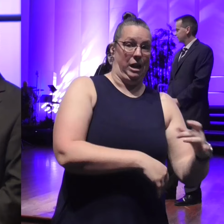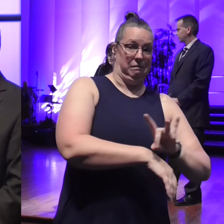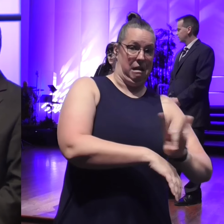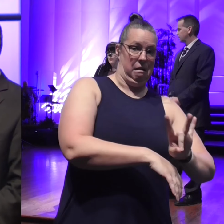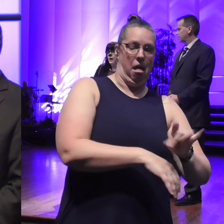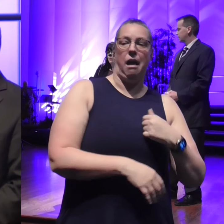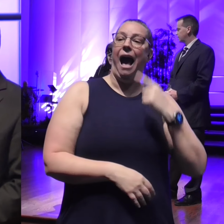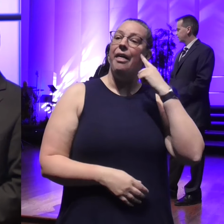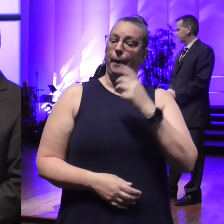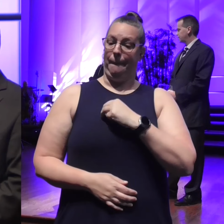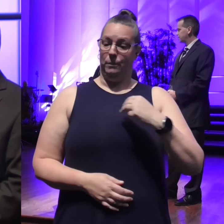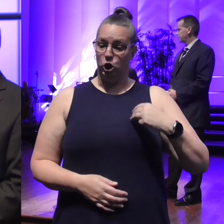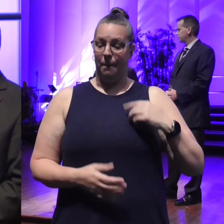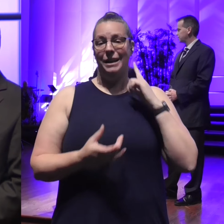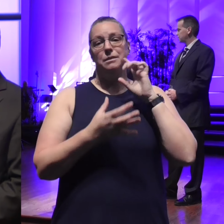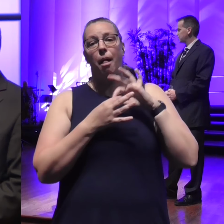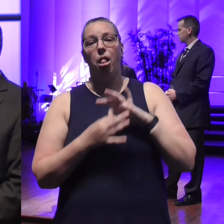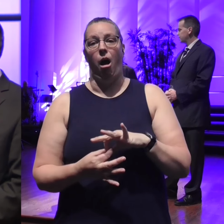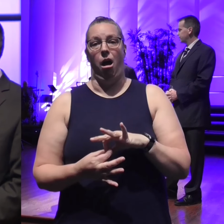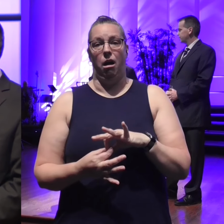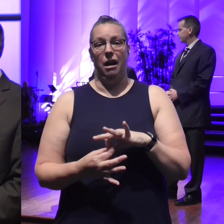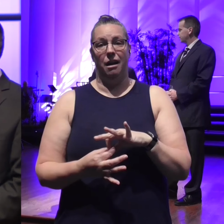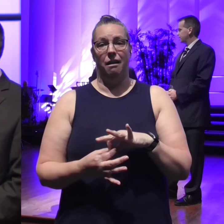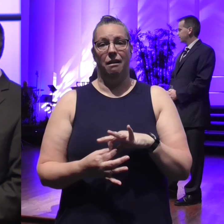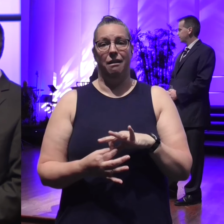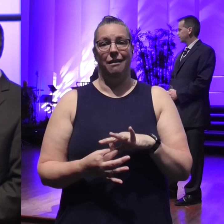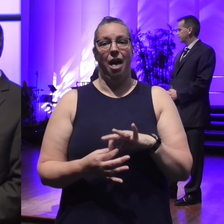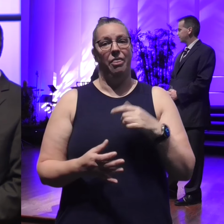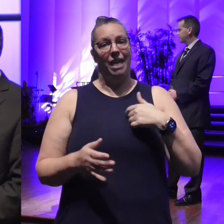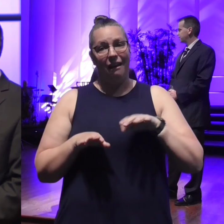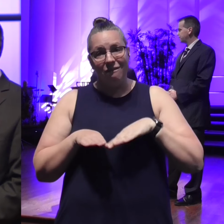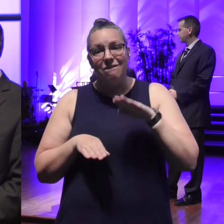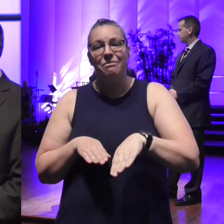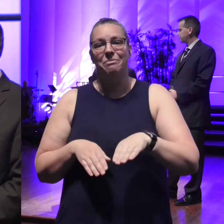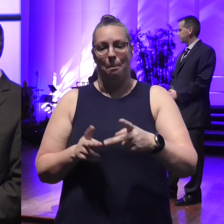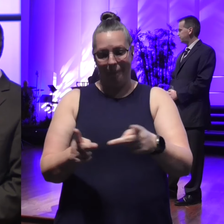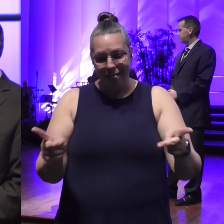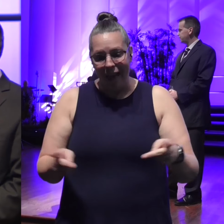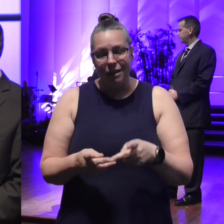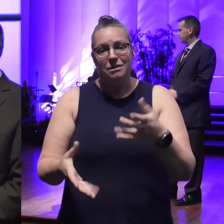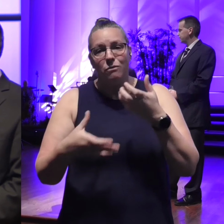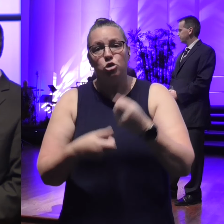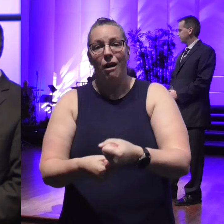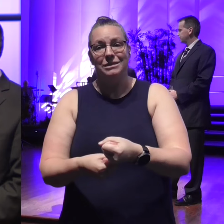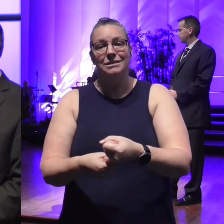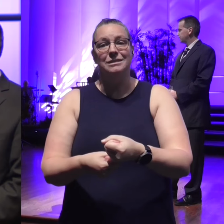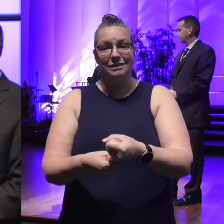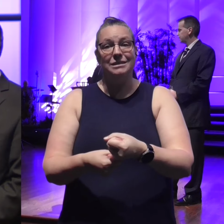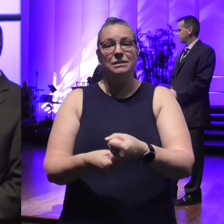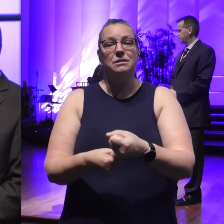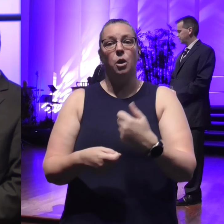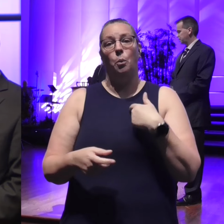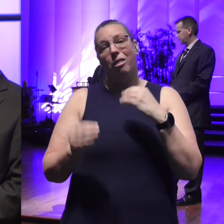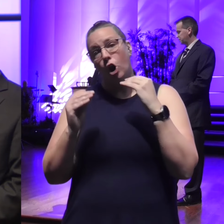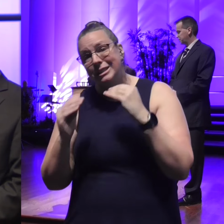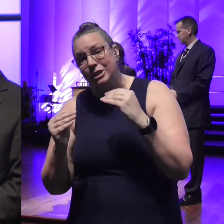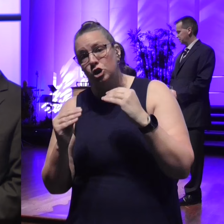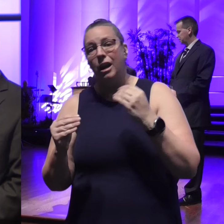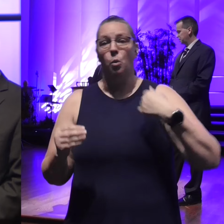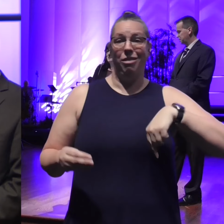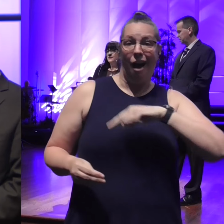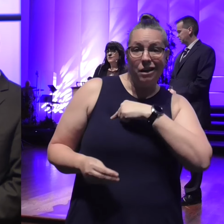is also about belonging, that our new members have stepped into a place of trust with us and with this teaching in our